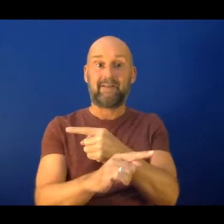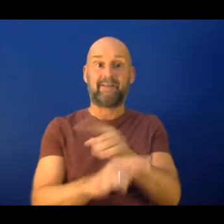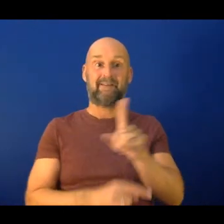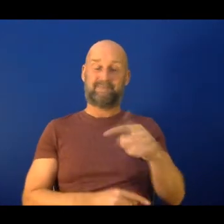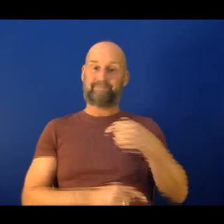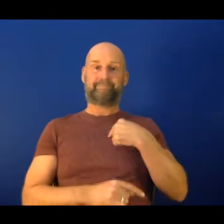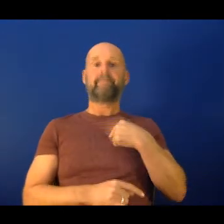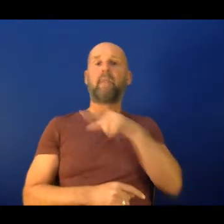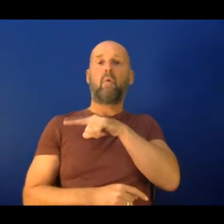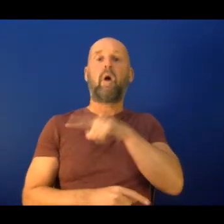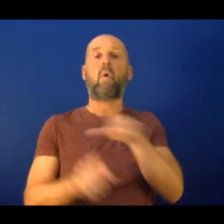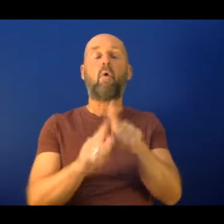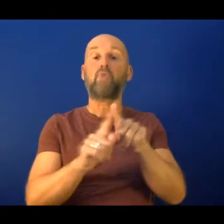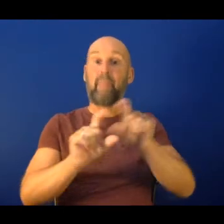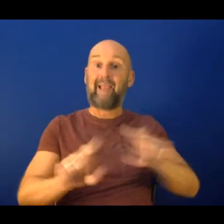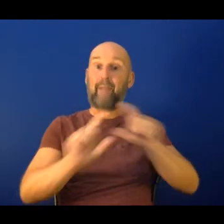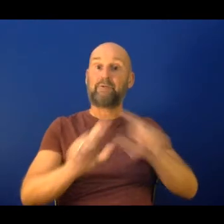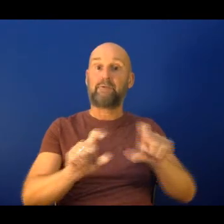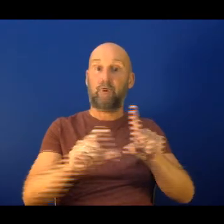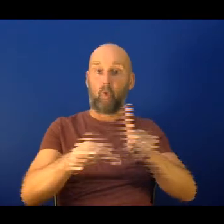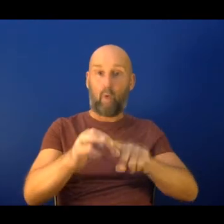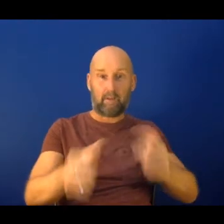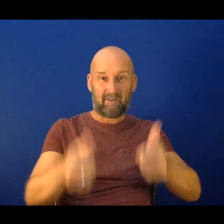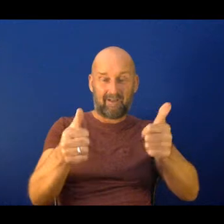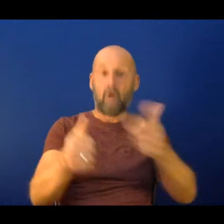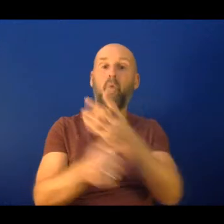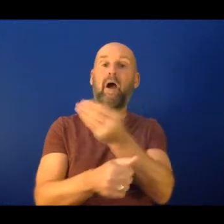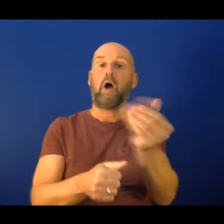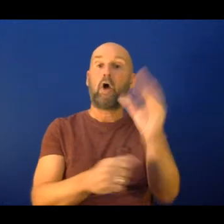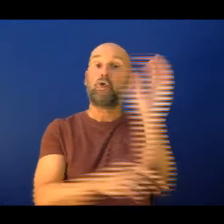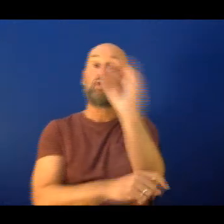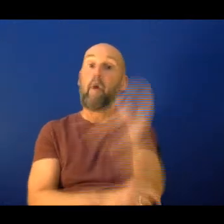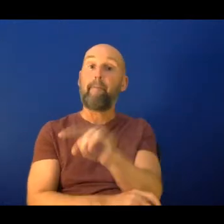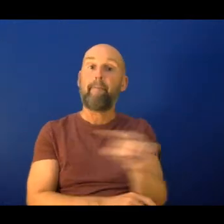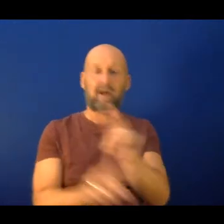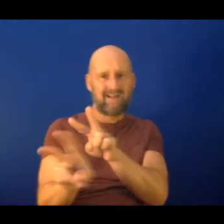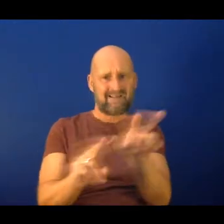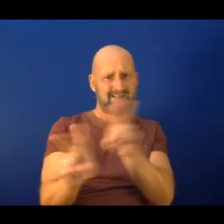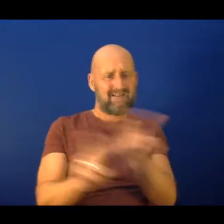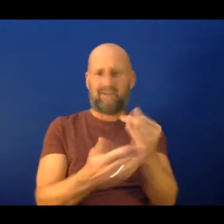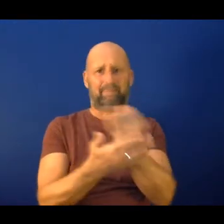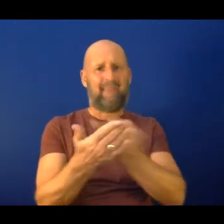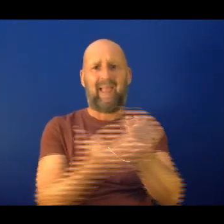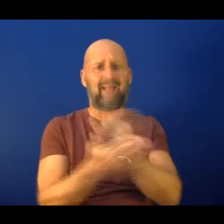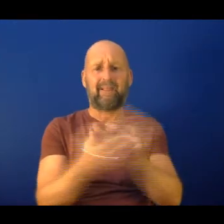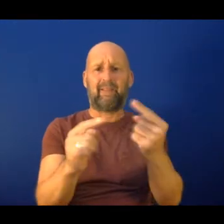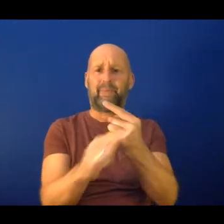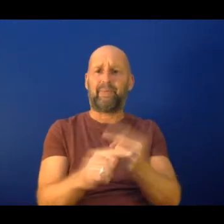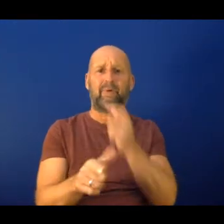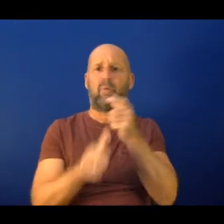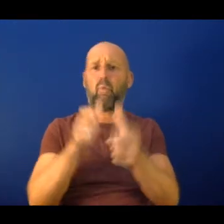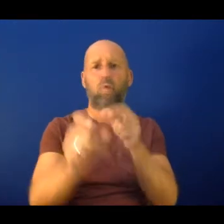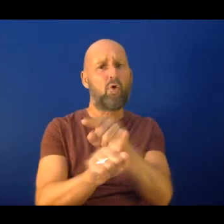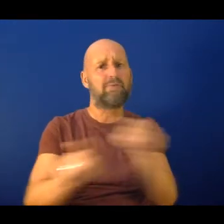like depends on the quality of the captions as well. So sometimes, you know, especially on Zoom, they're really can be quite bad and they don't pick up on the words.